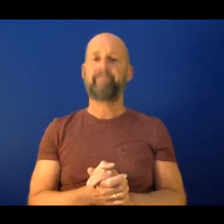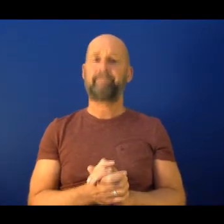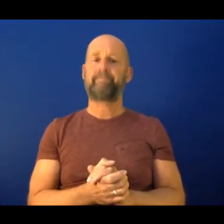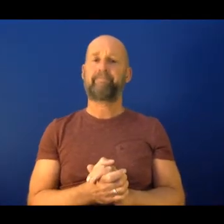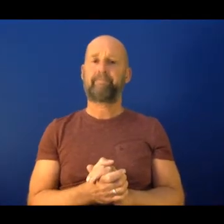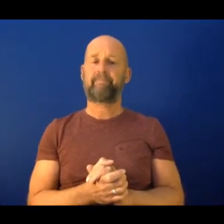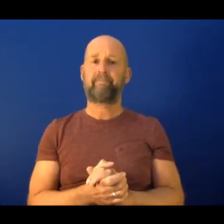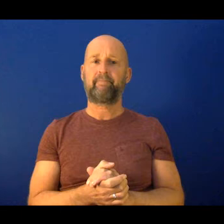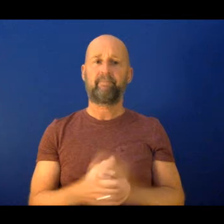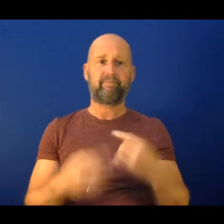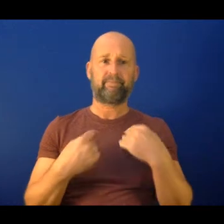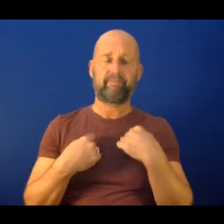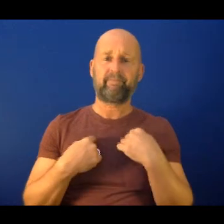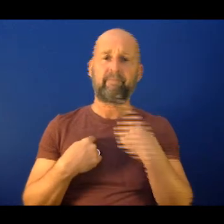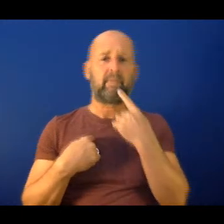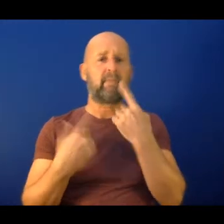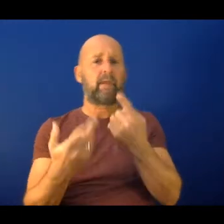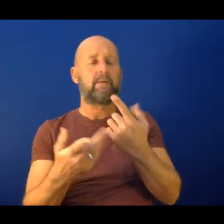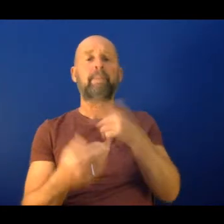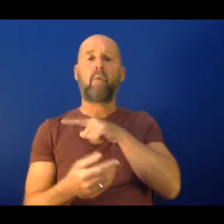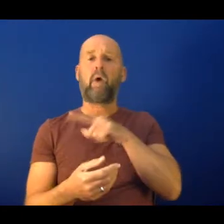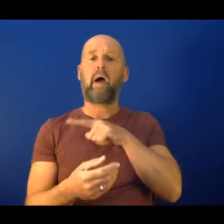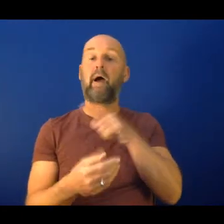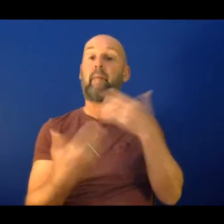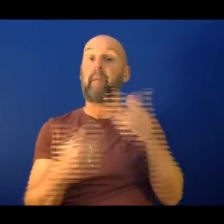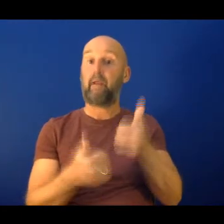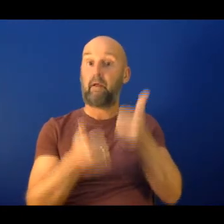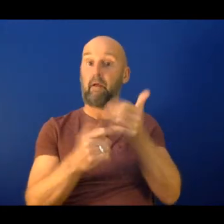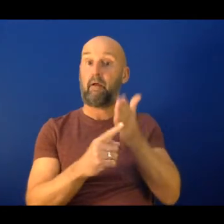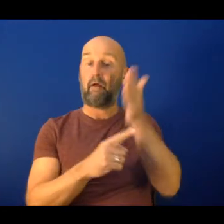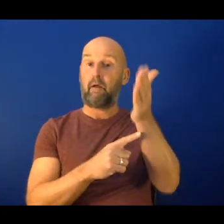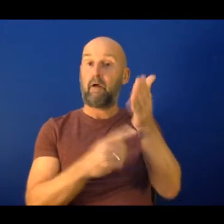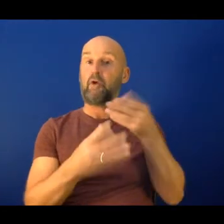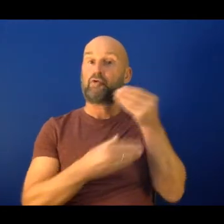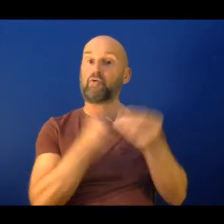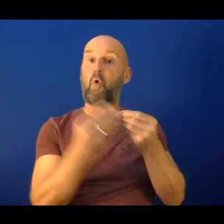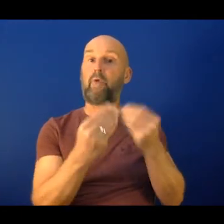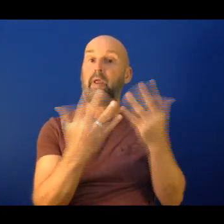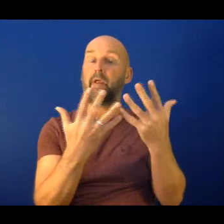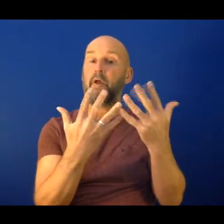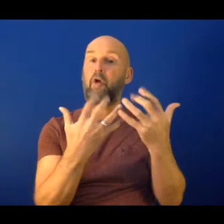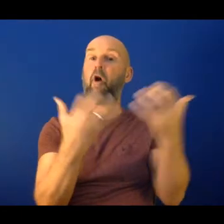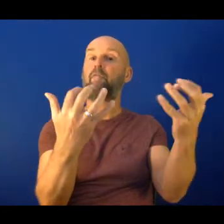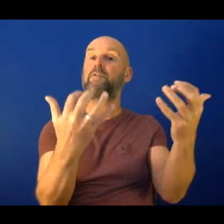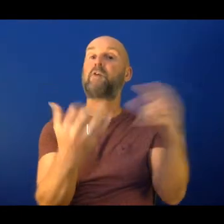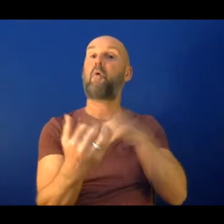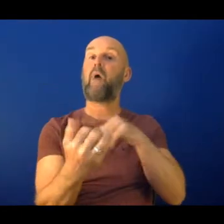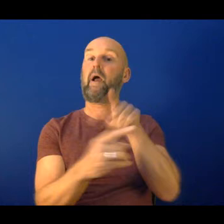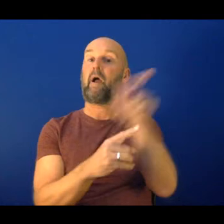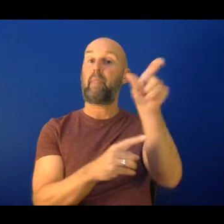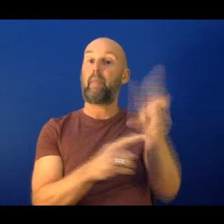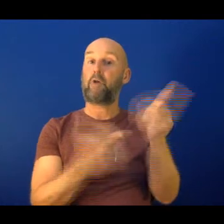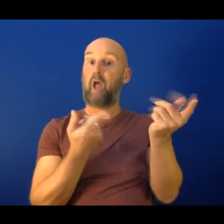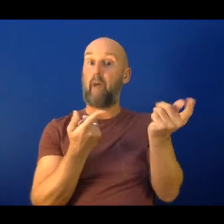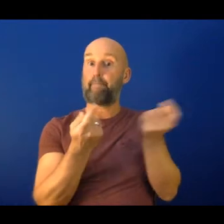It's speaking. I think I was at a really good story conference recently where the person who was